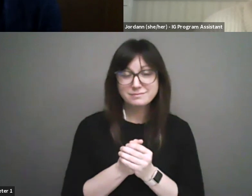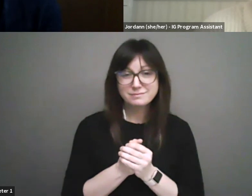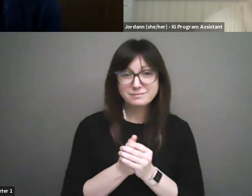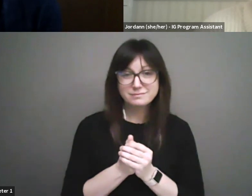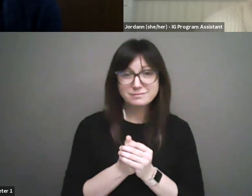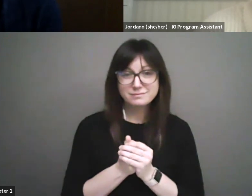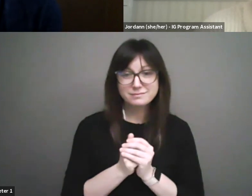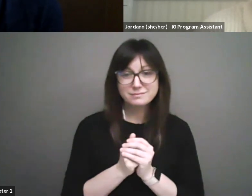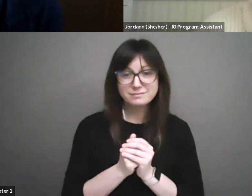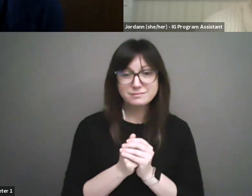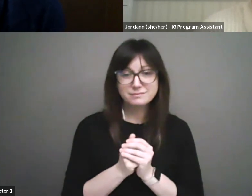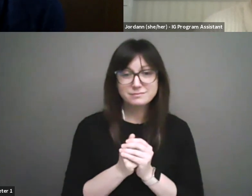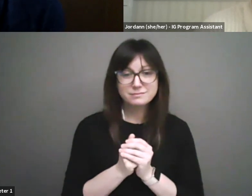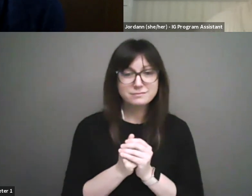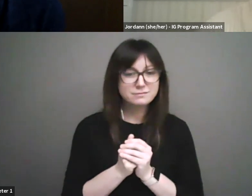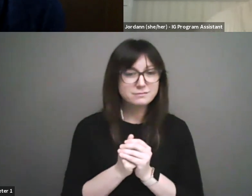Jordan,